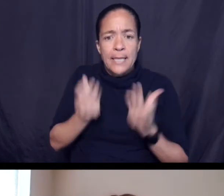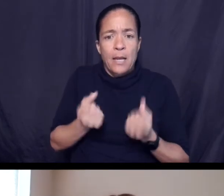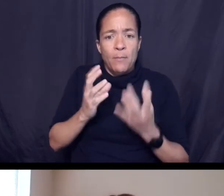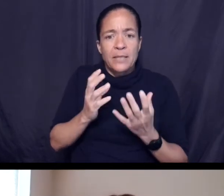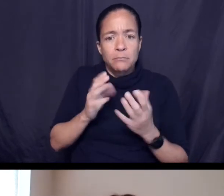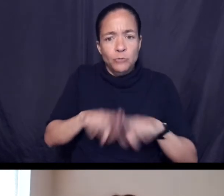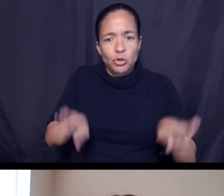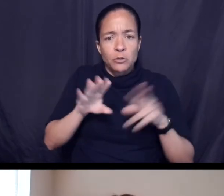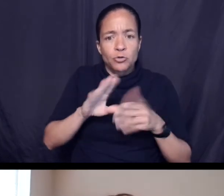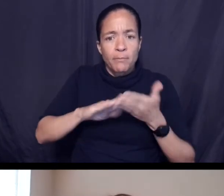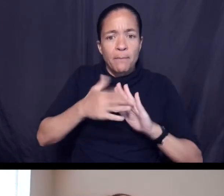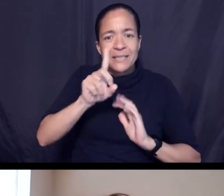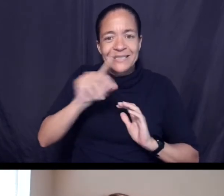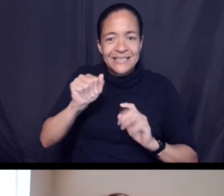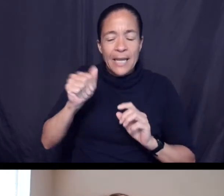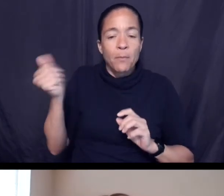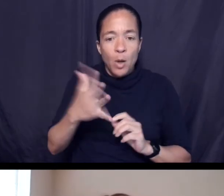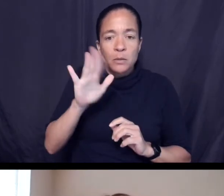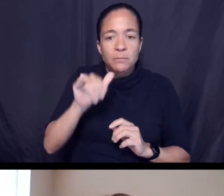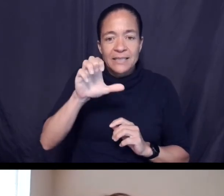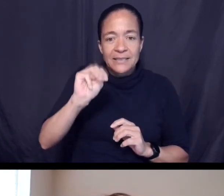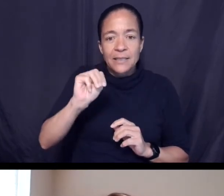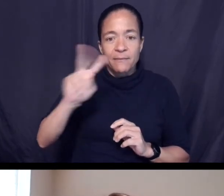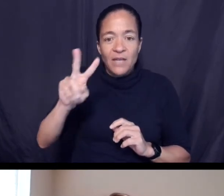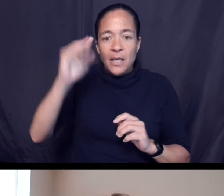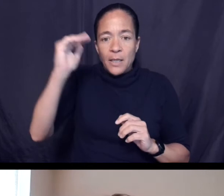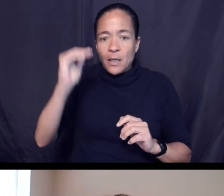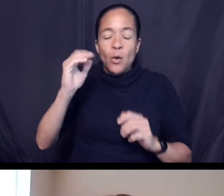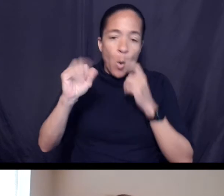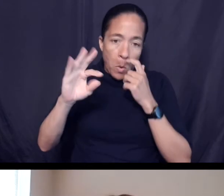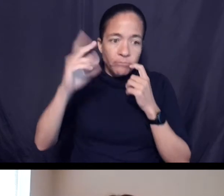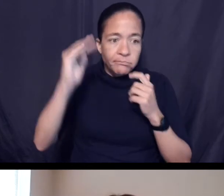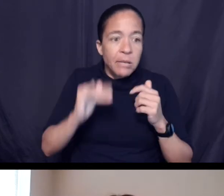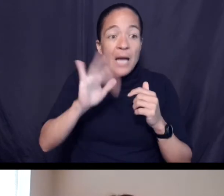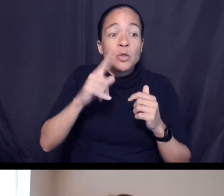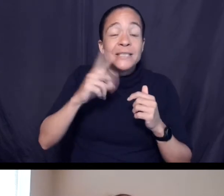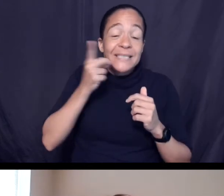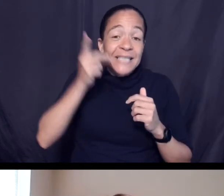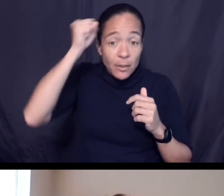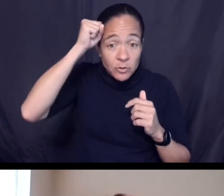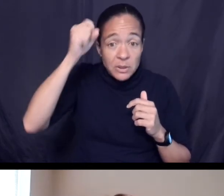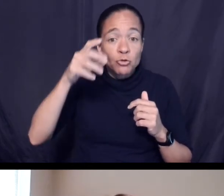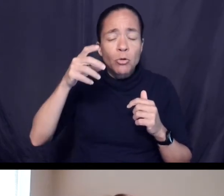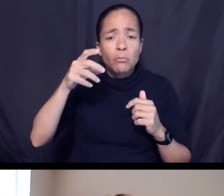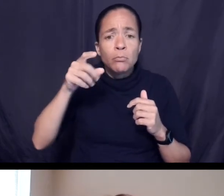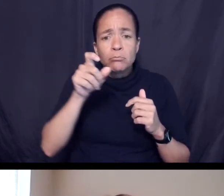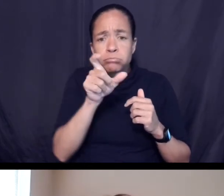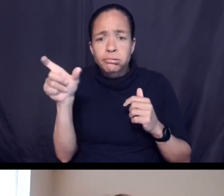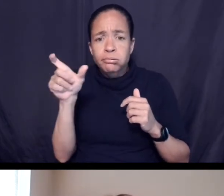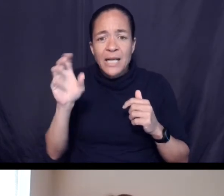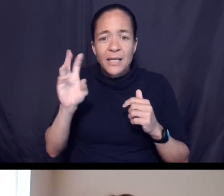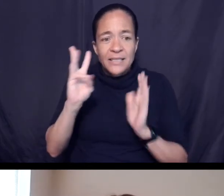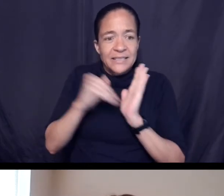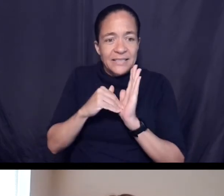children disabled by the condition every year. So if we look down at Down syndrome, the orange dot around 6,000, and then the blue bar is